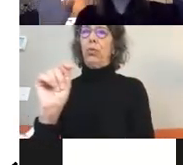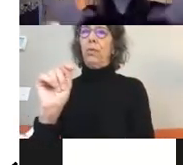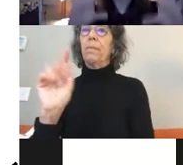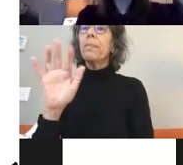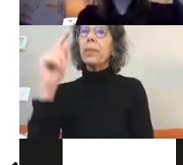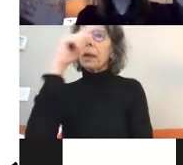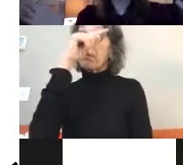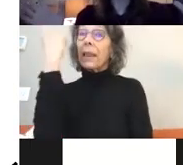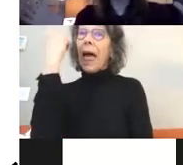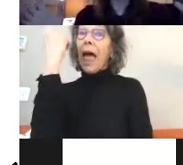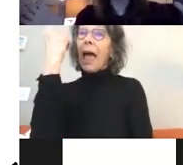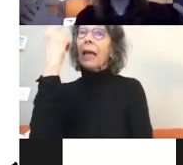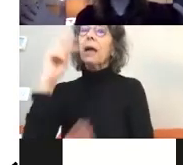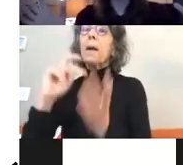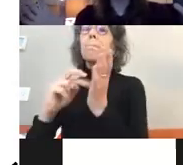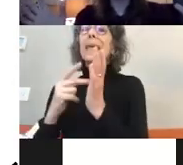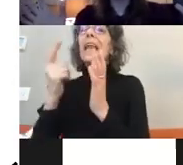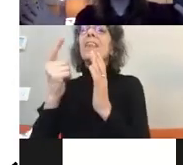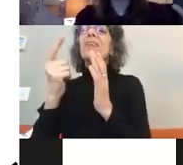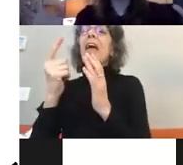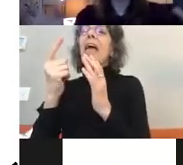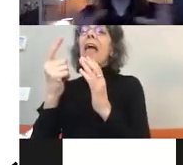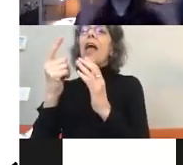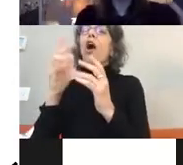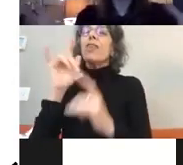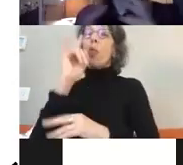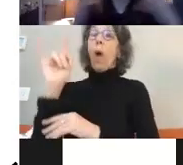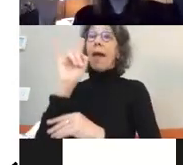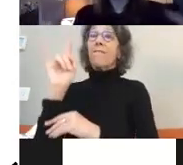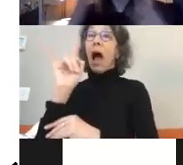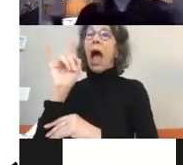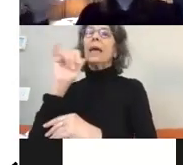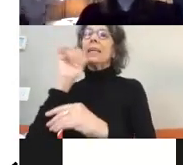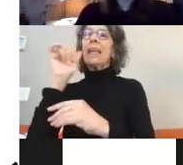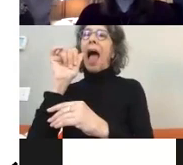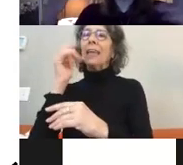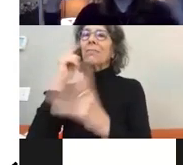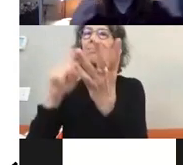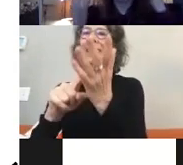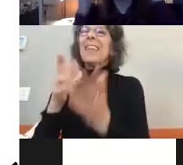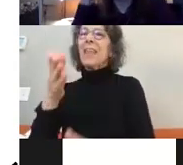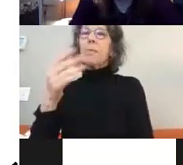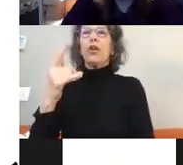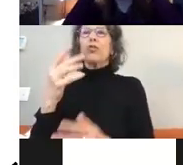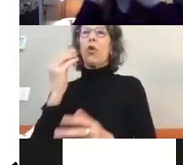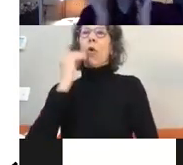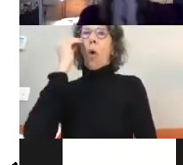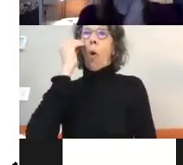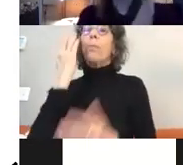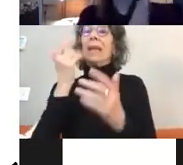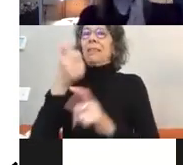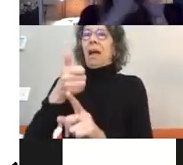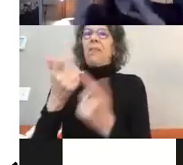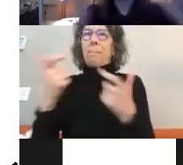the patient outside the coverage area of the wireless signal. So he has a big home, we can't cover the whole home,